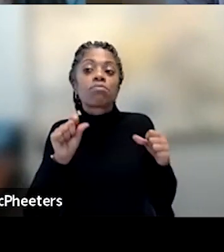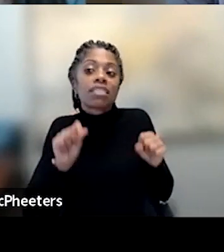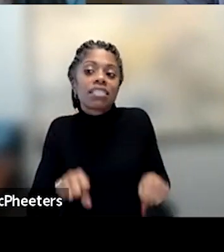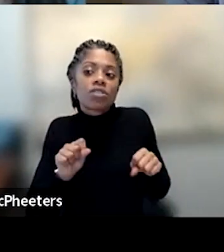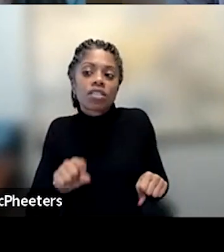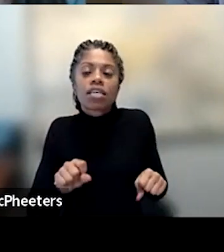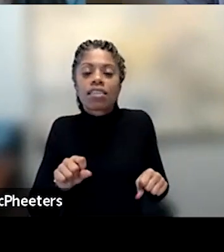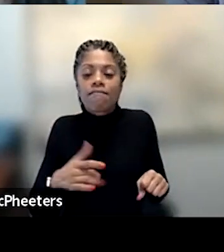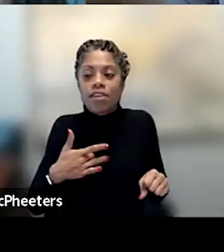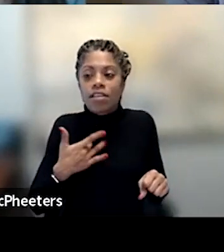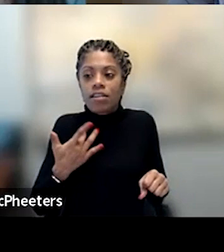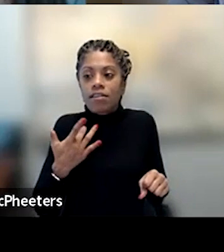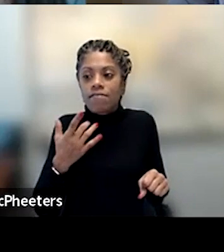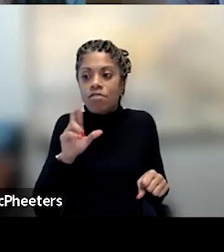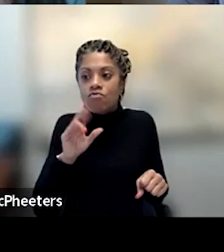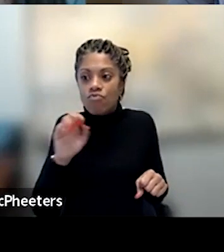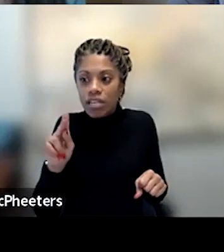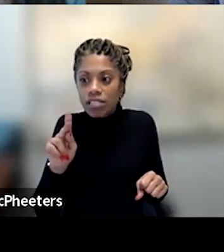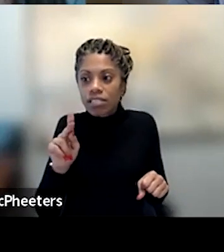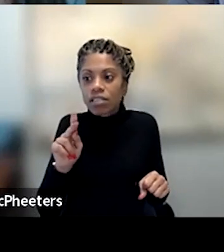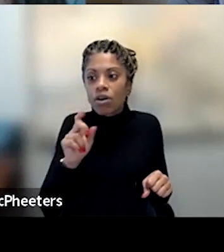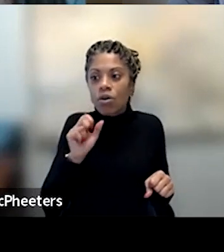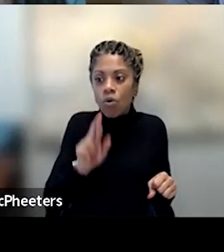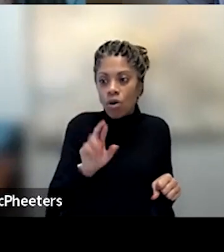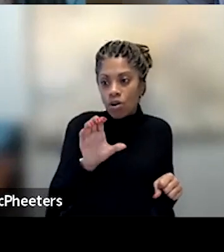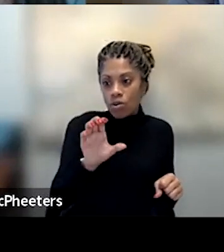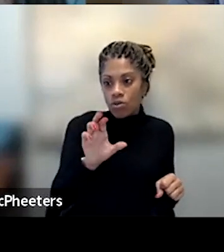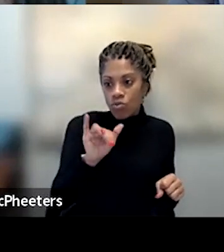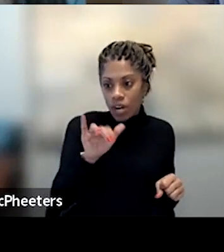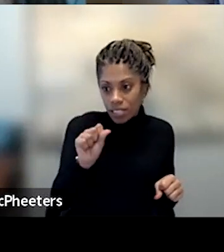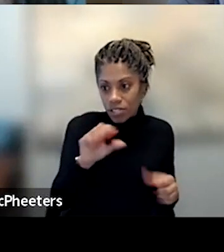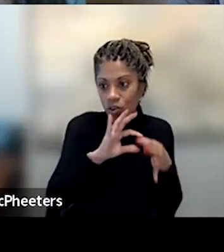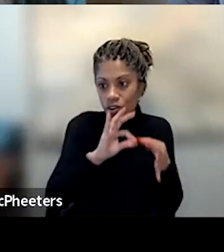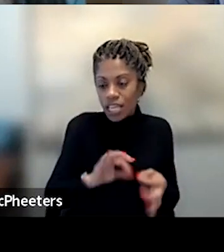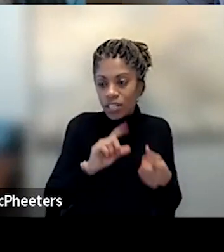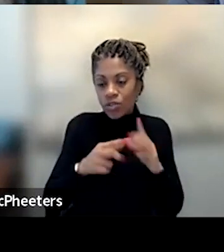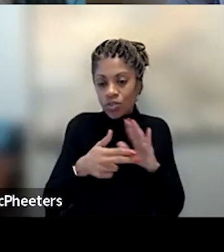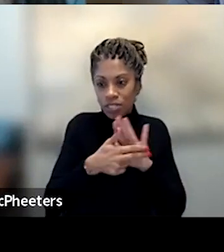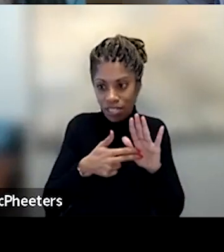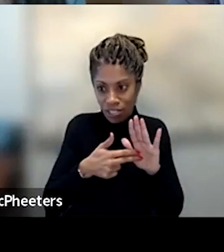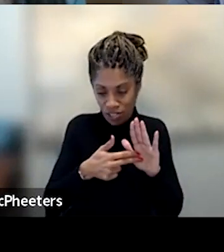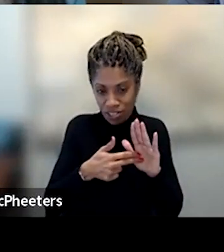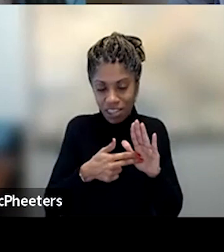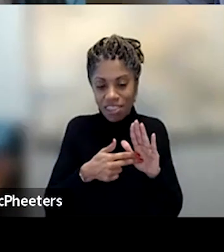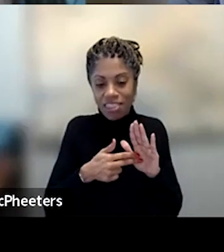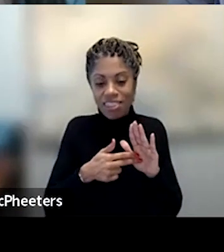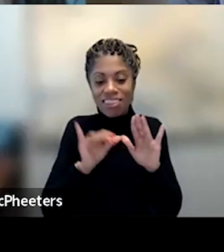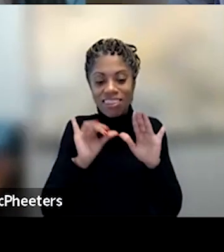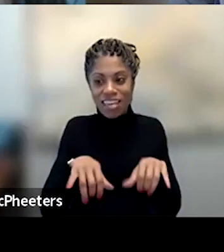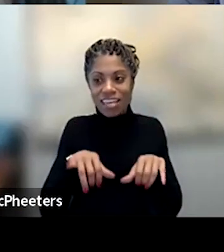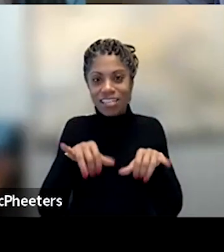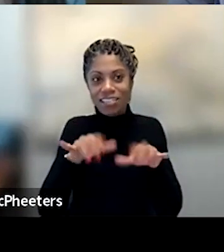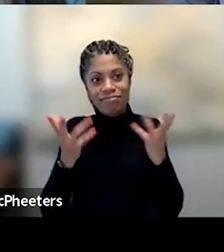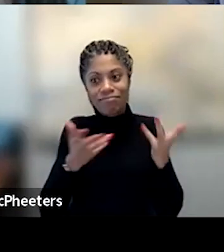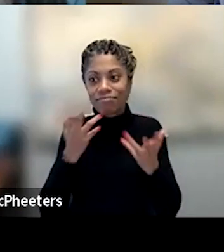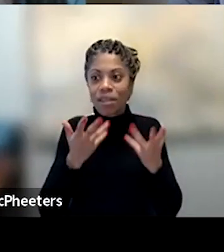by precipitating a crisis that's reputational and bring everything to a halt.